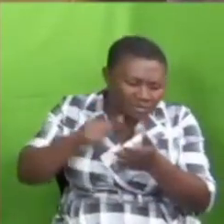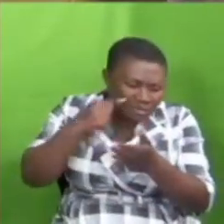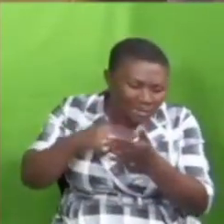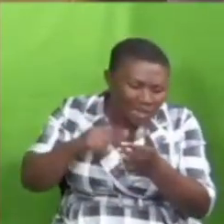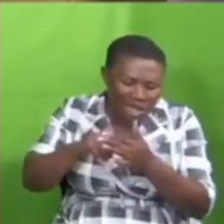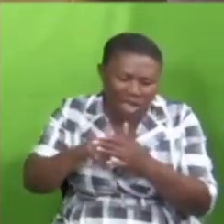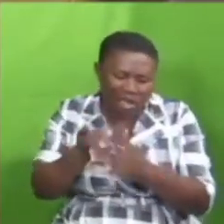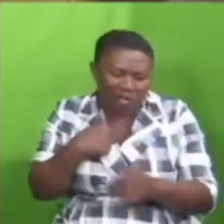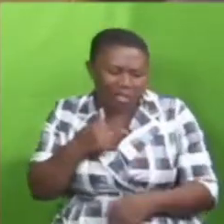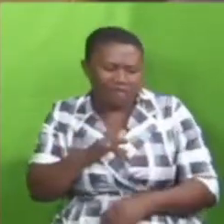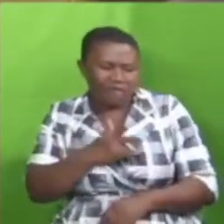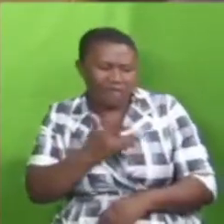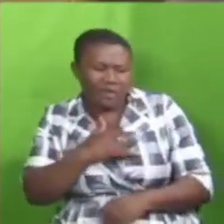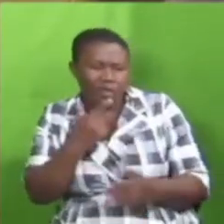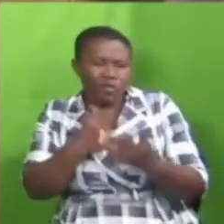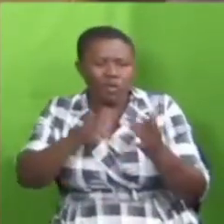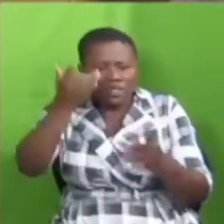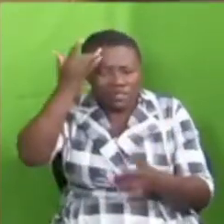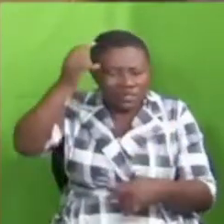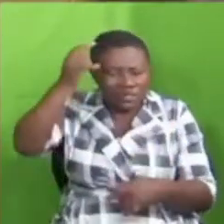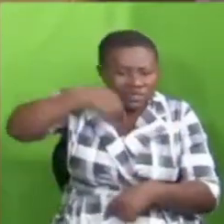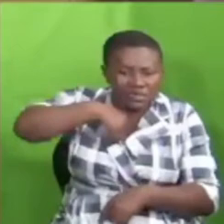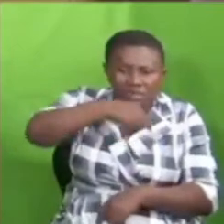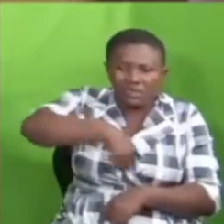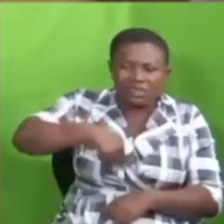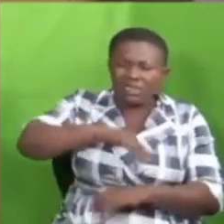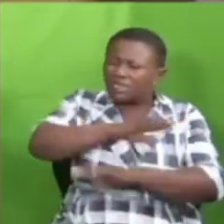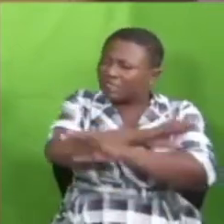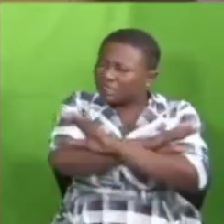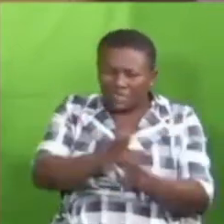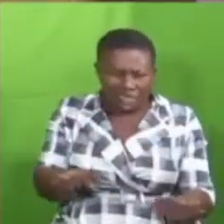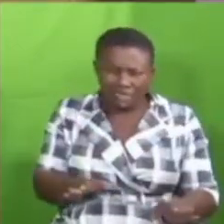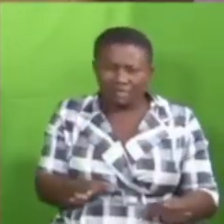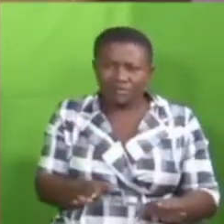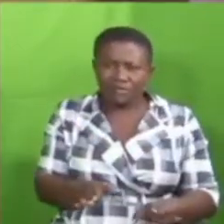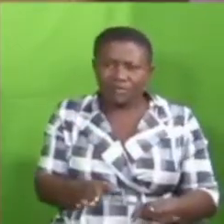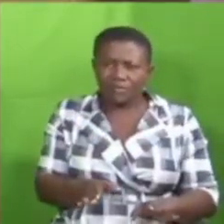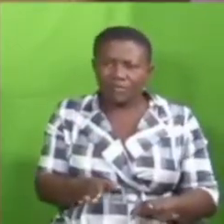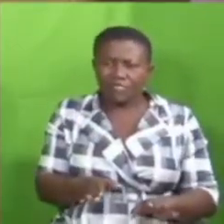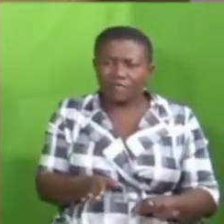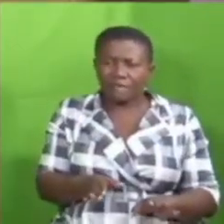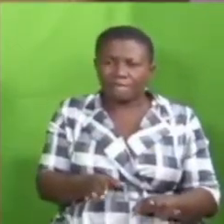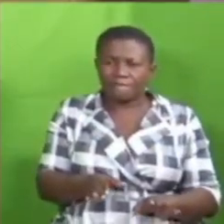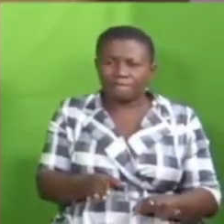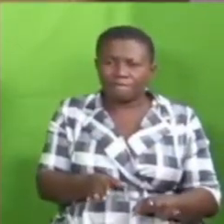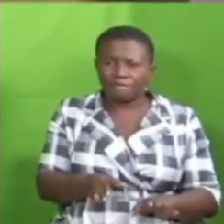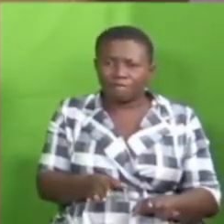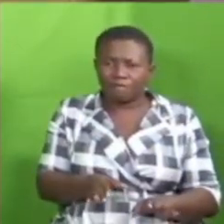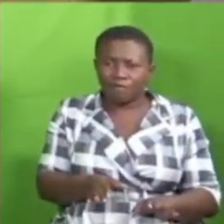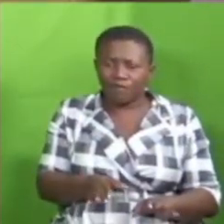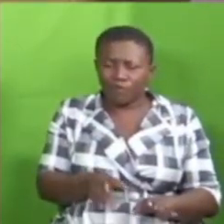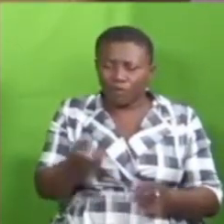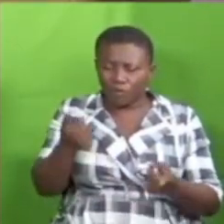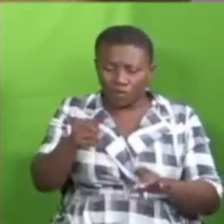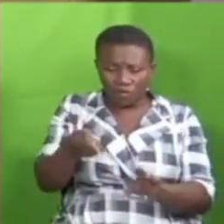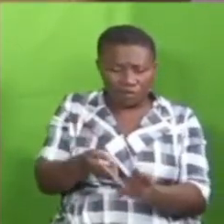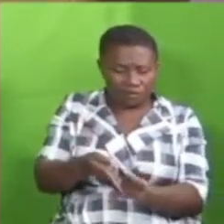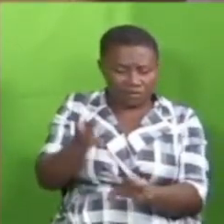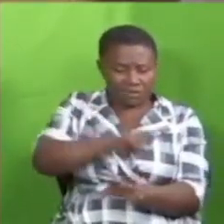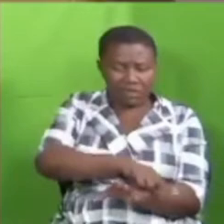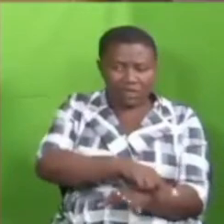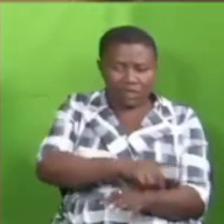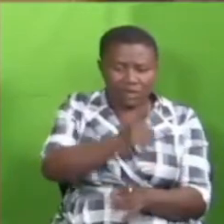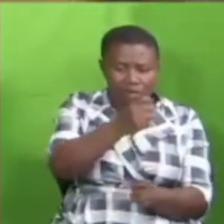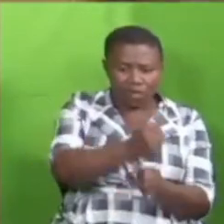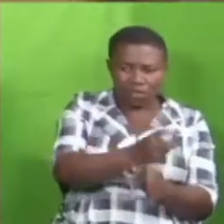or go for medical checkups. And when you do not come back to this House, within a year or two, you pass on to glory.